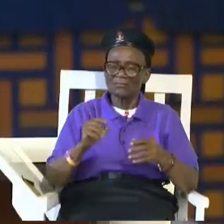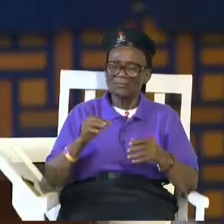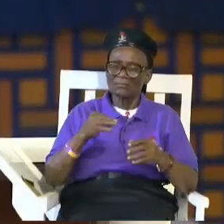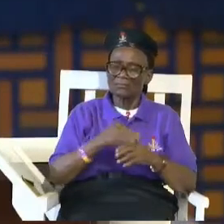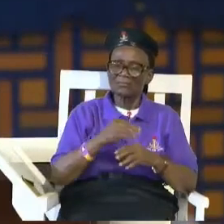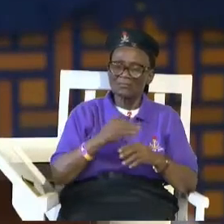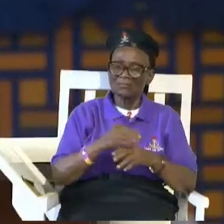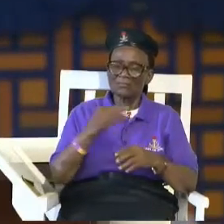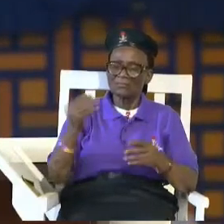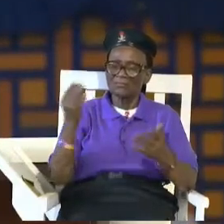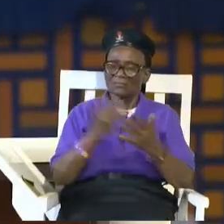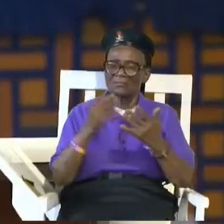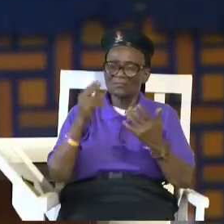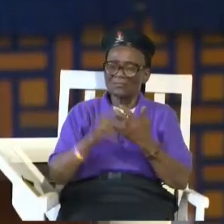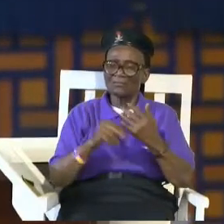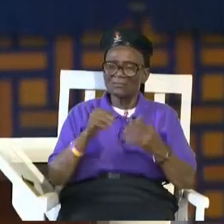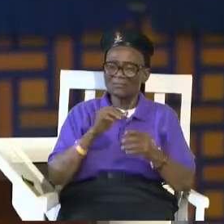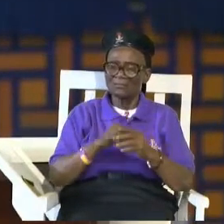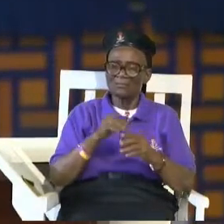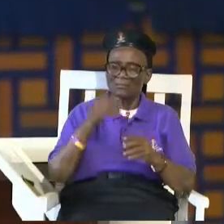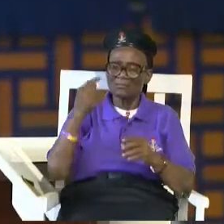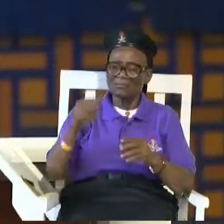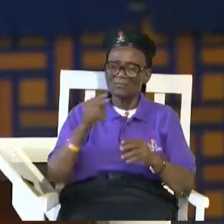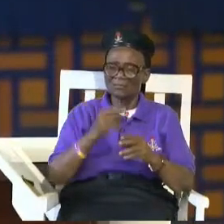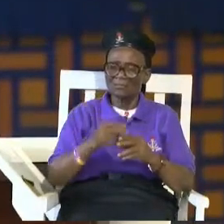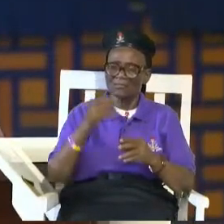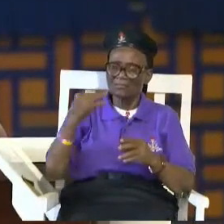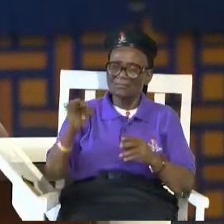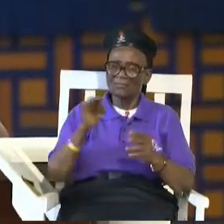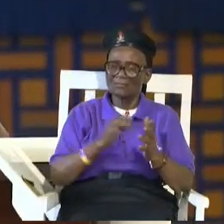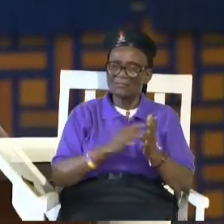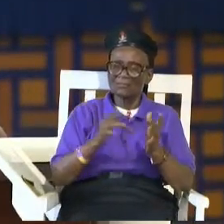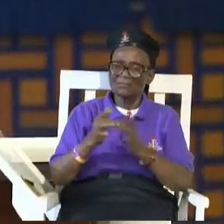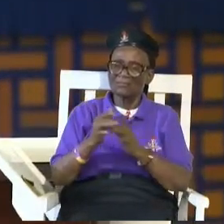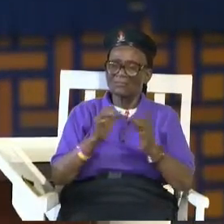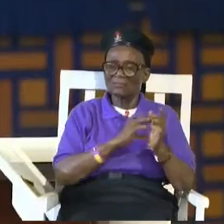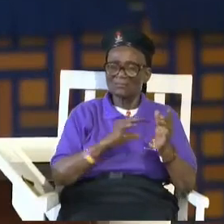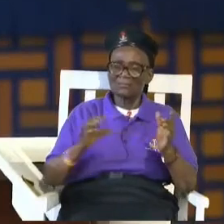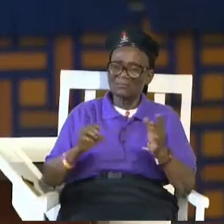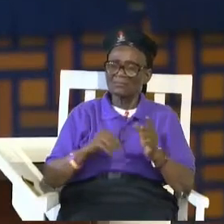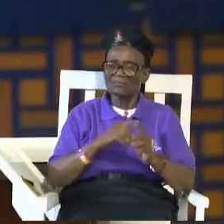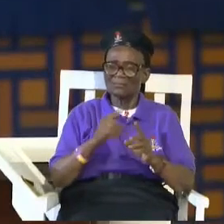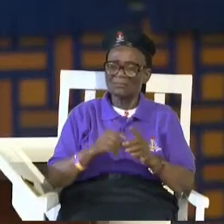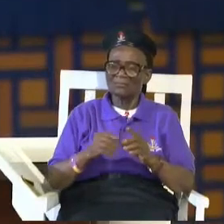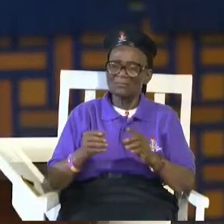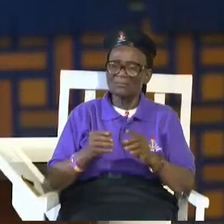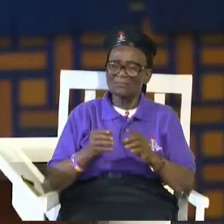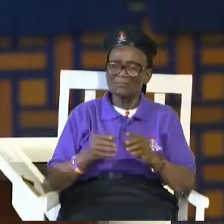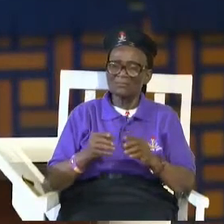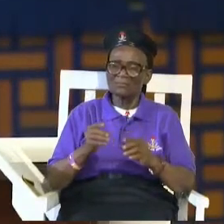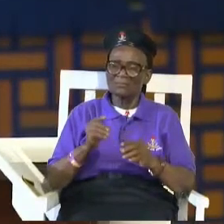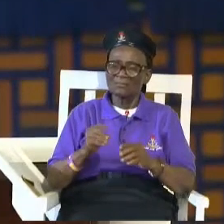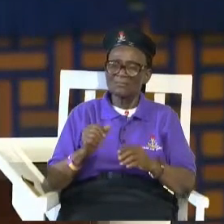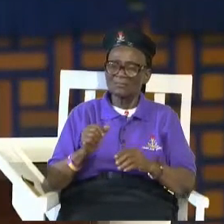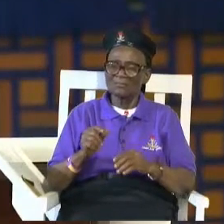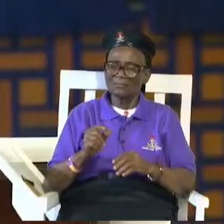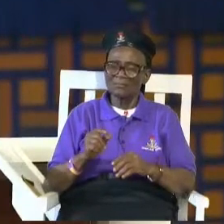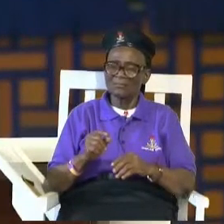that's above every other name. When David came face to face to Goliath, he said, I come against you in the